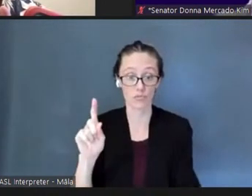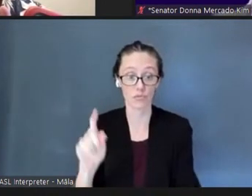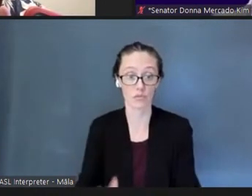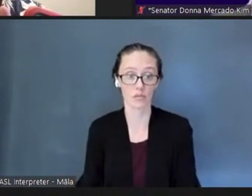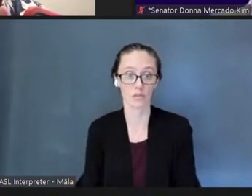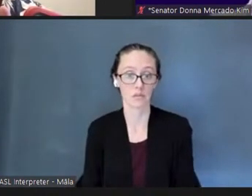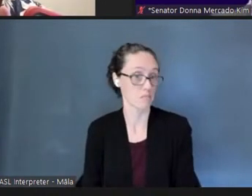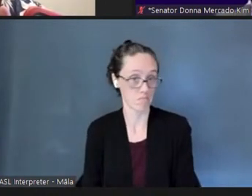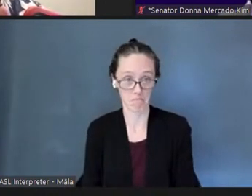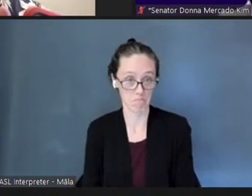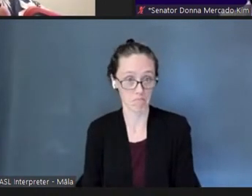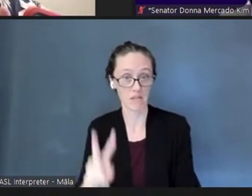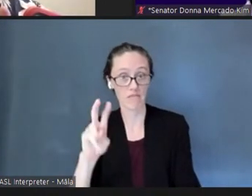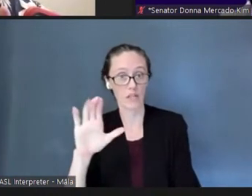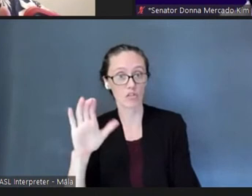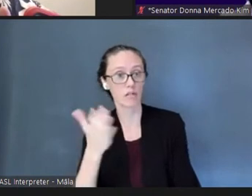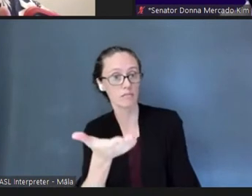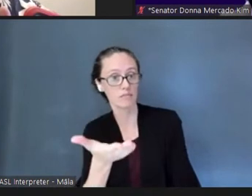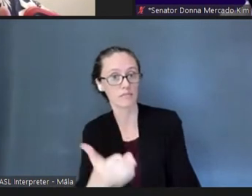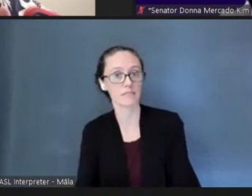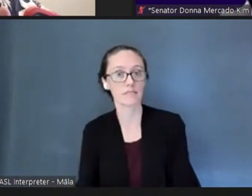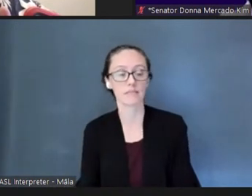If not, Vice Chair.